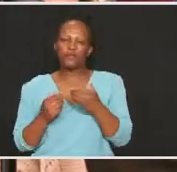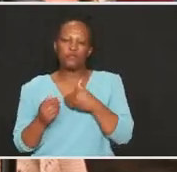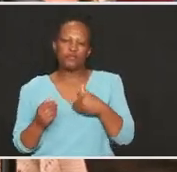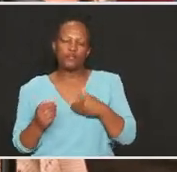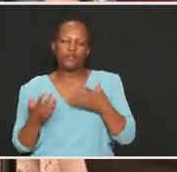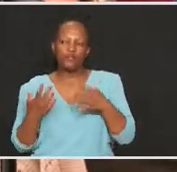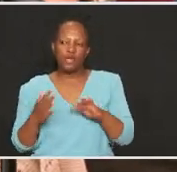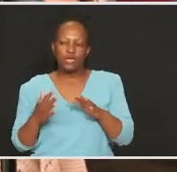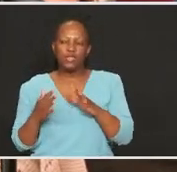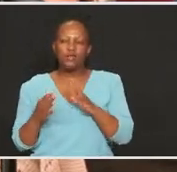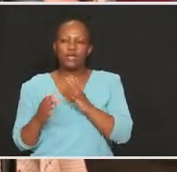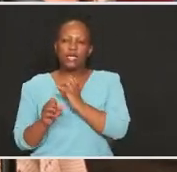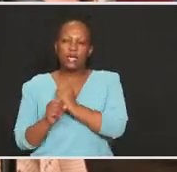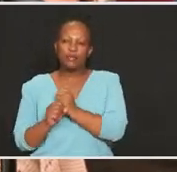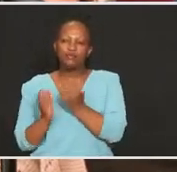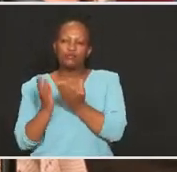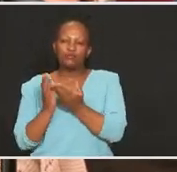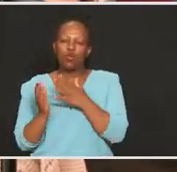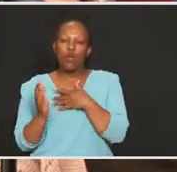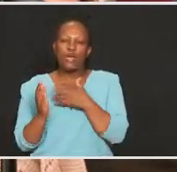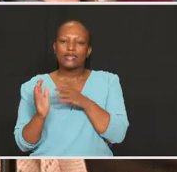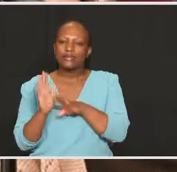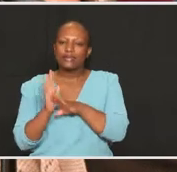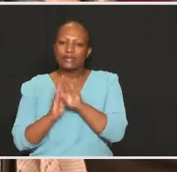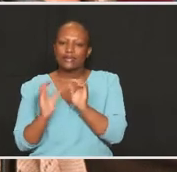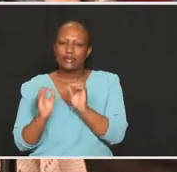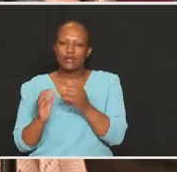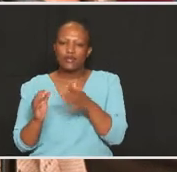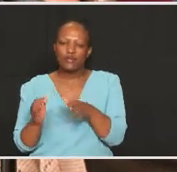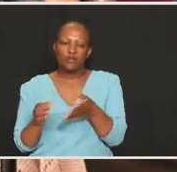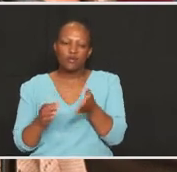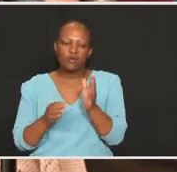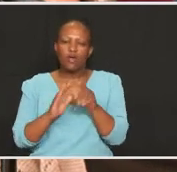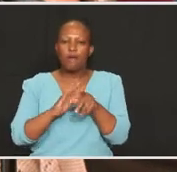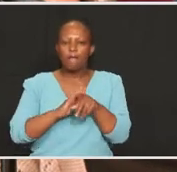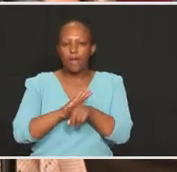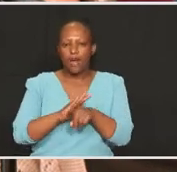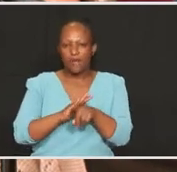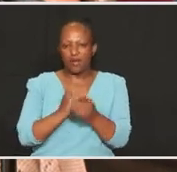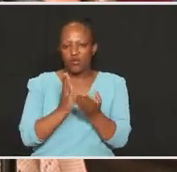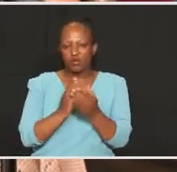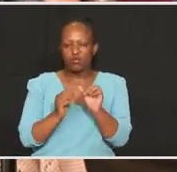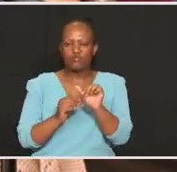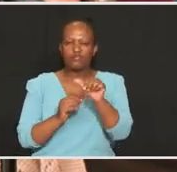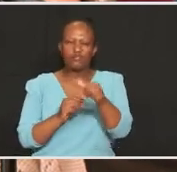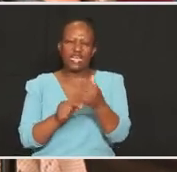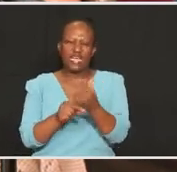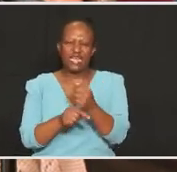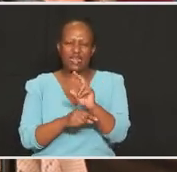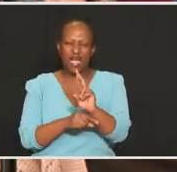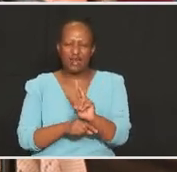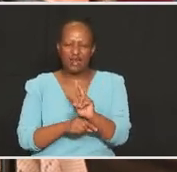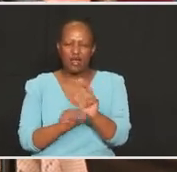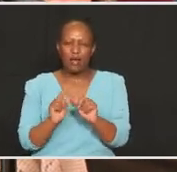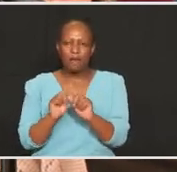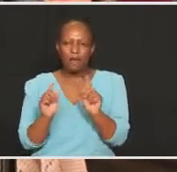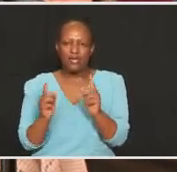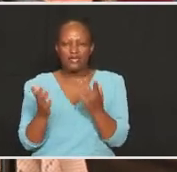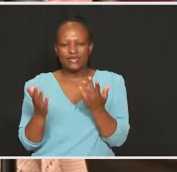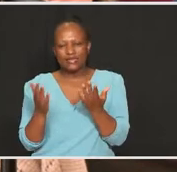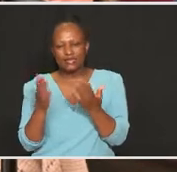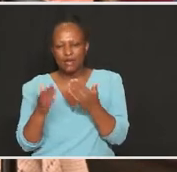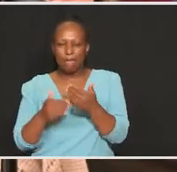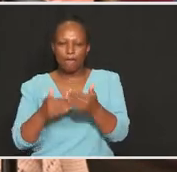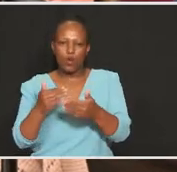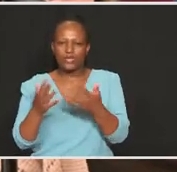keep her in Nursery School due to her development problems then centered to the primary school the following year for grade r unfortunately somewhere